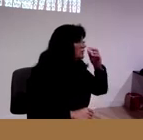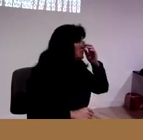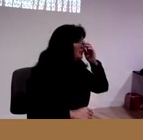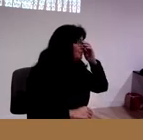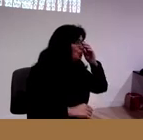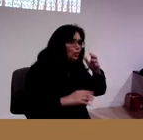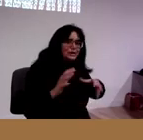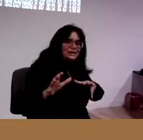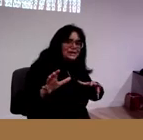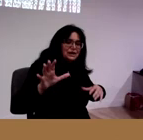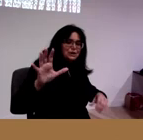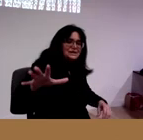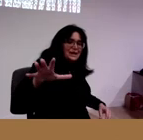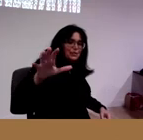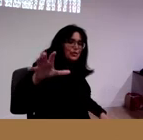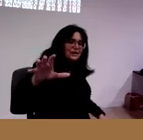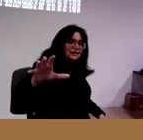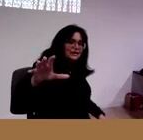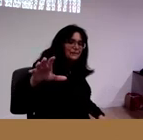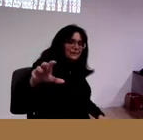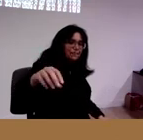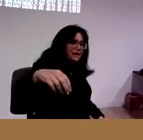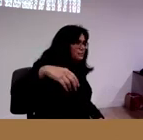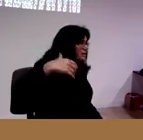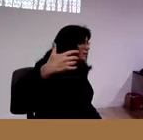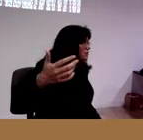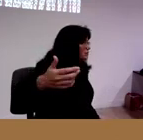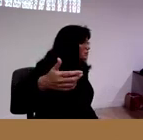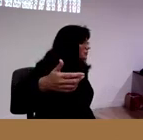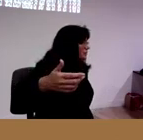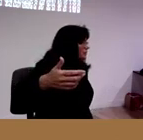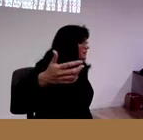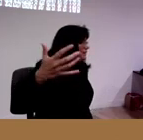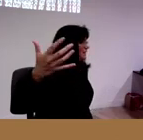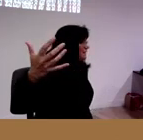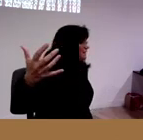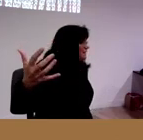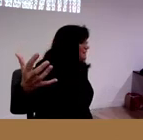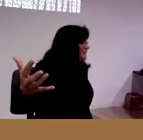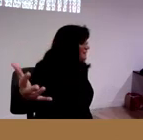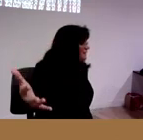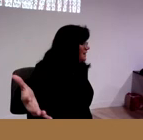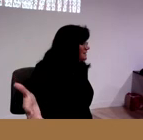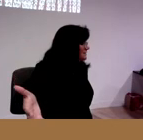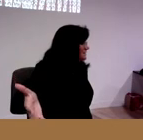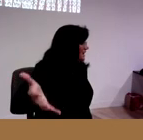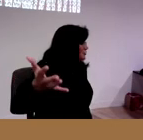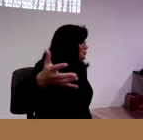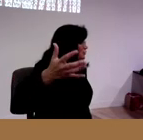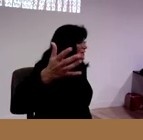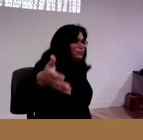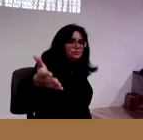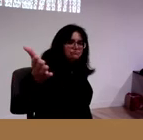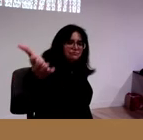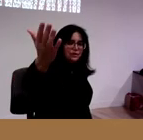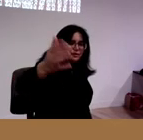So we need, in the same way as we argue that as